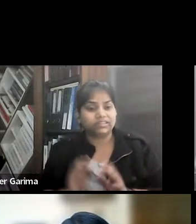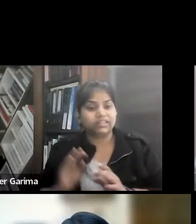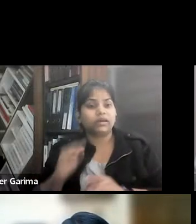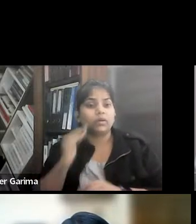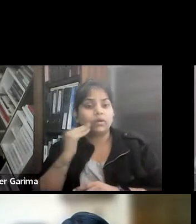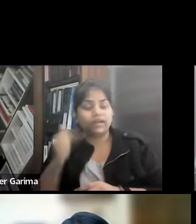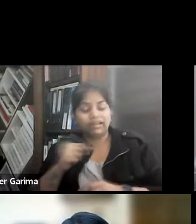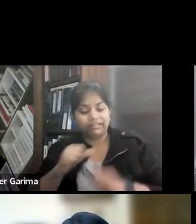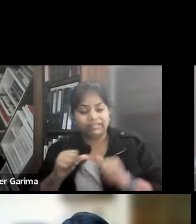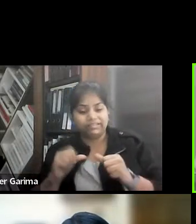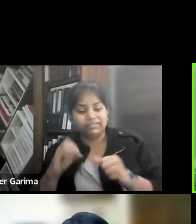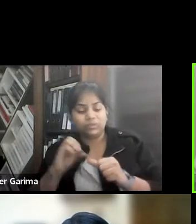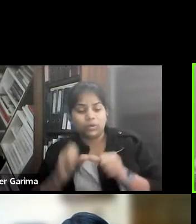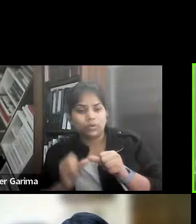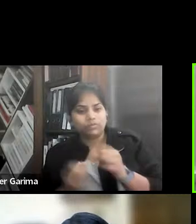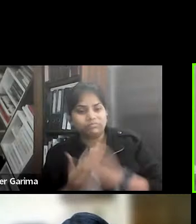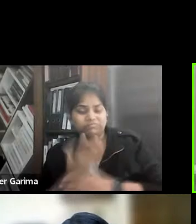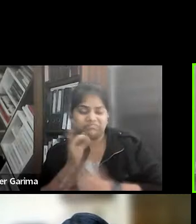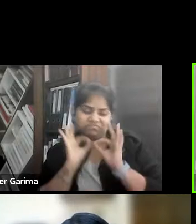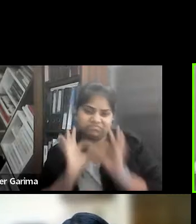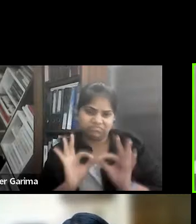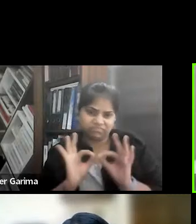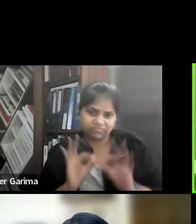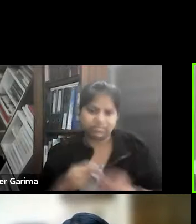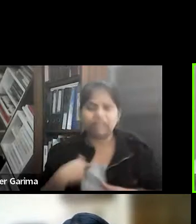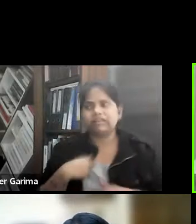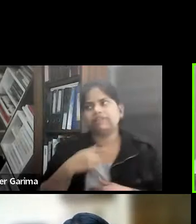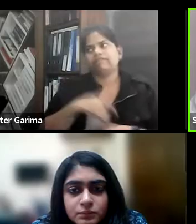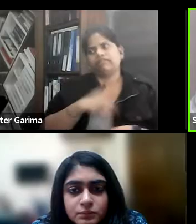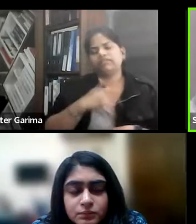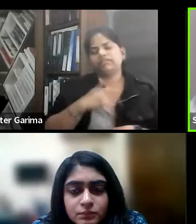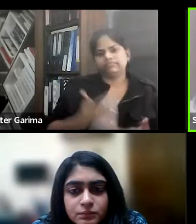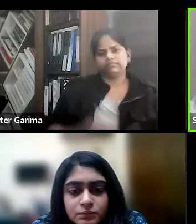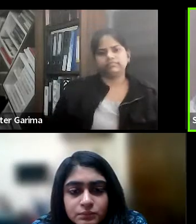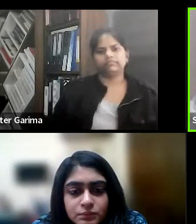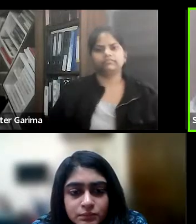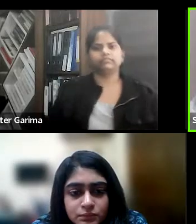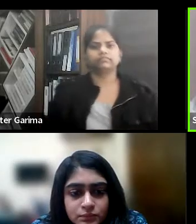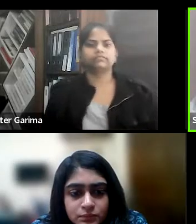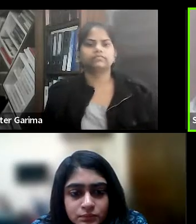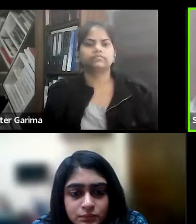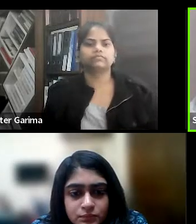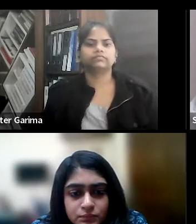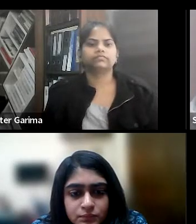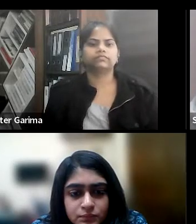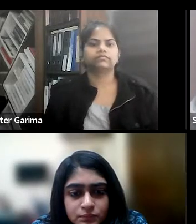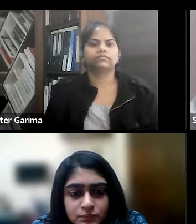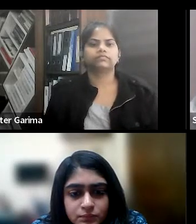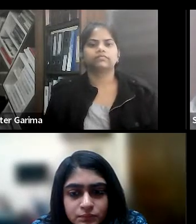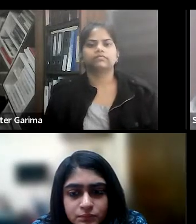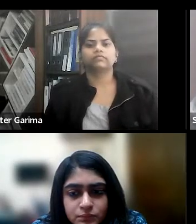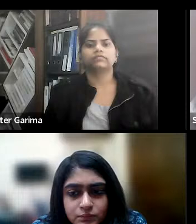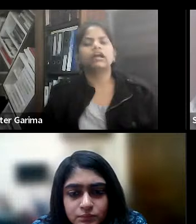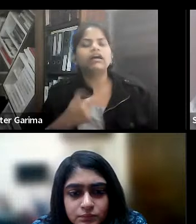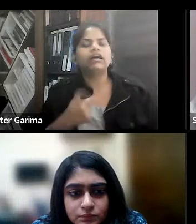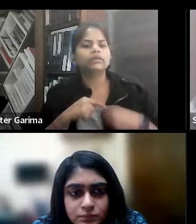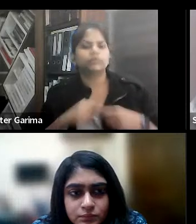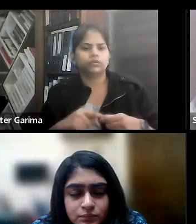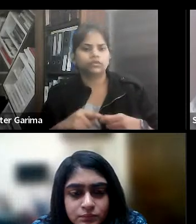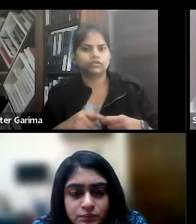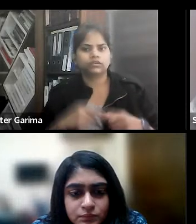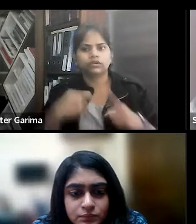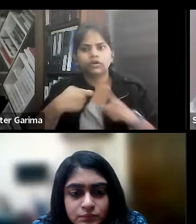guess. Okay. Okay. The next. Yes. Yeah. There's this another question from